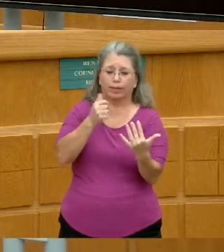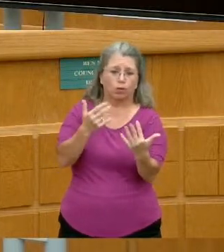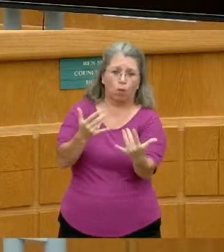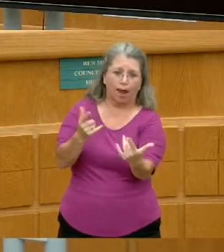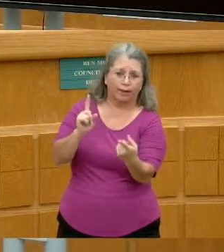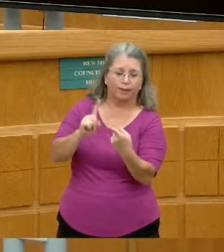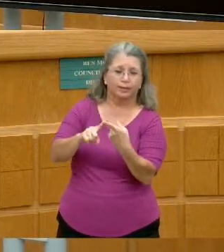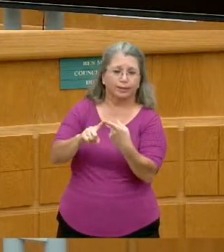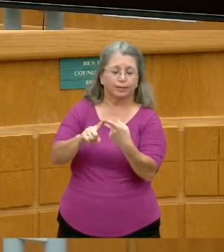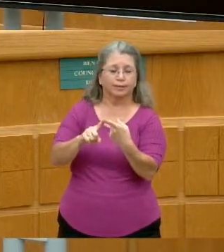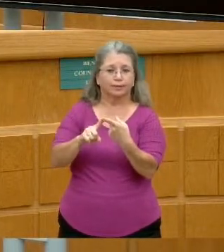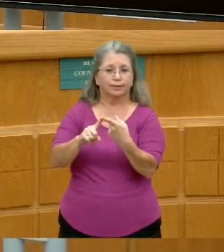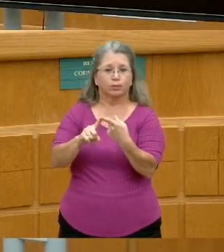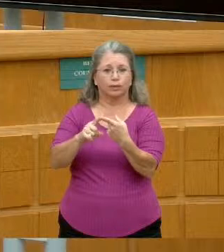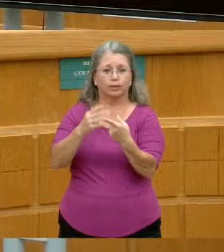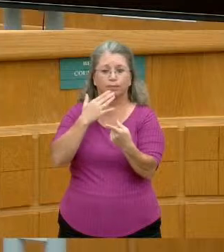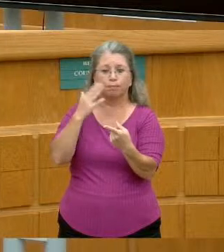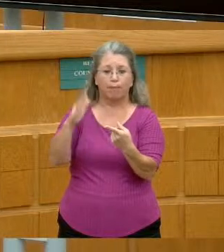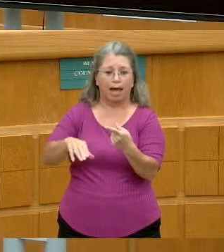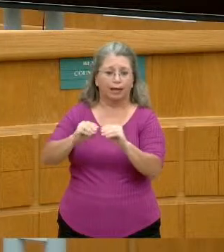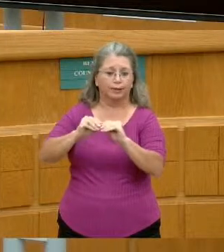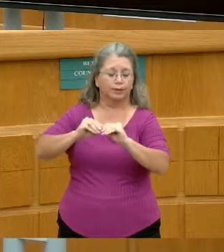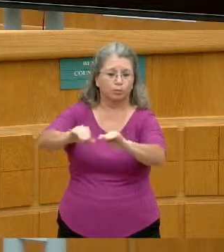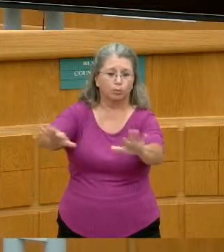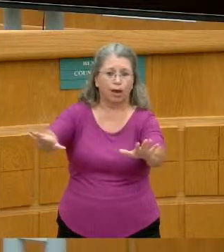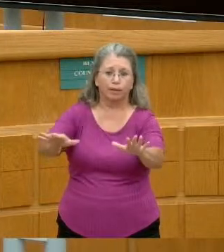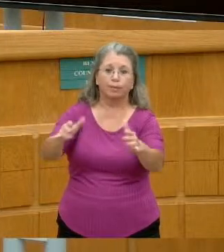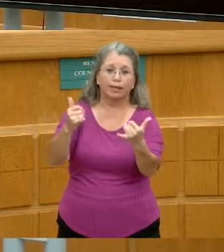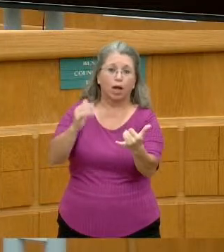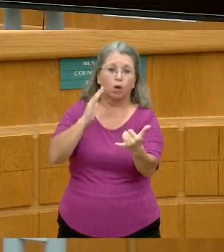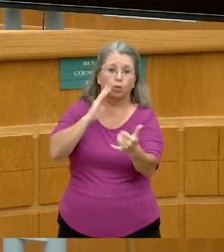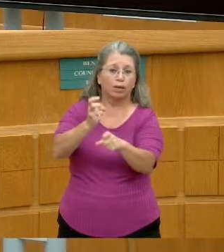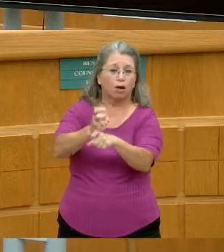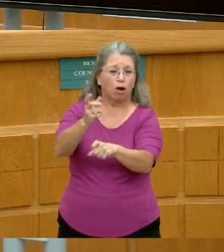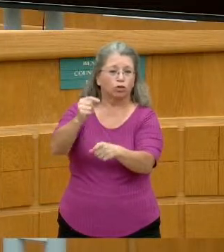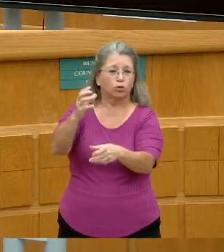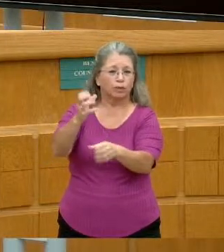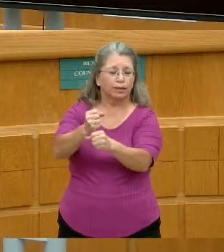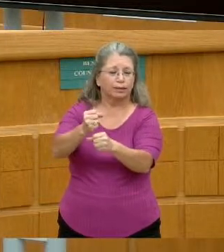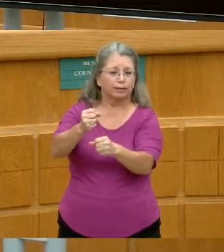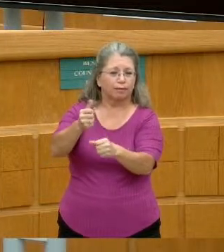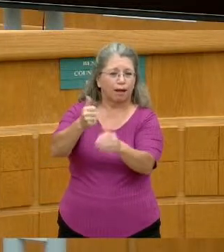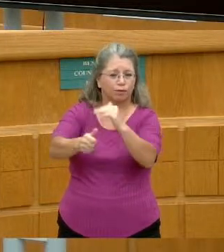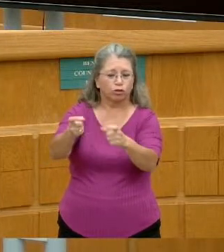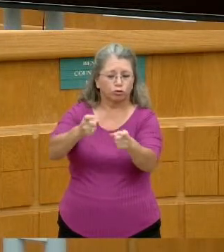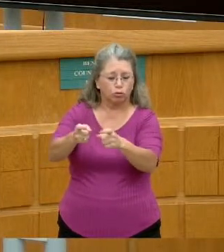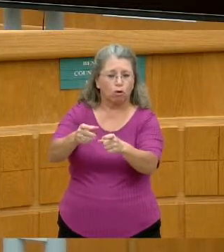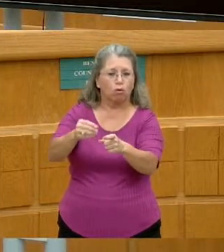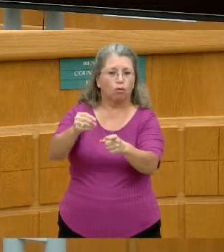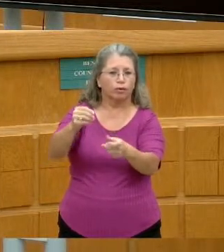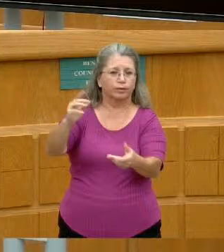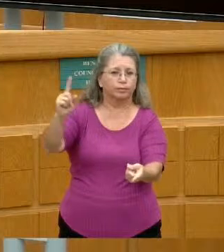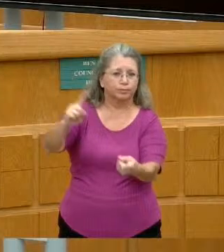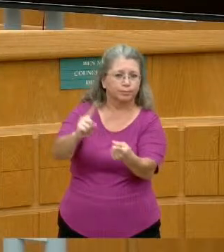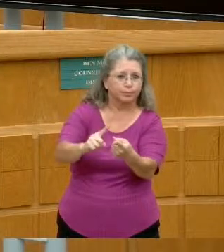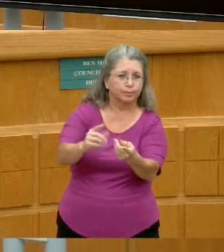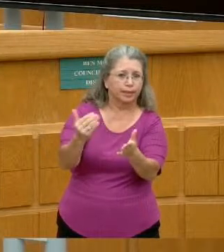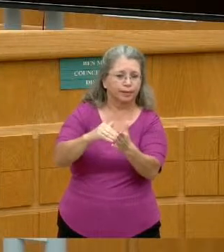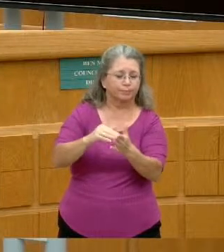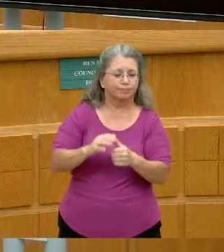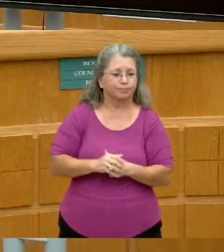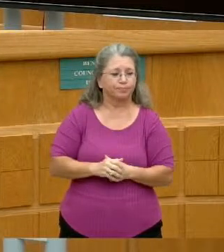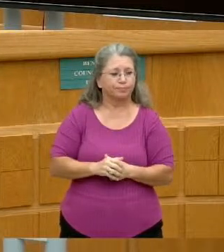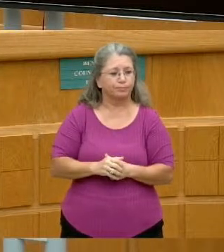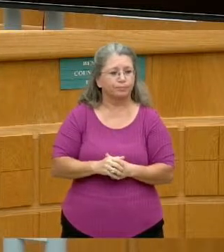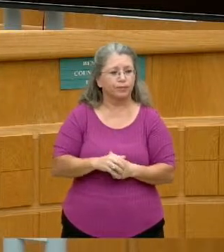going to be hard to get this under control and bring the cases back down. So the other things that happened after these interventions were